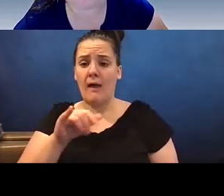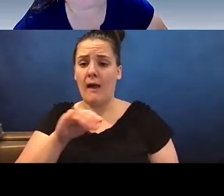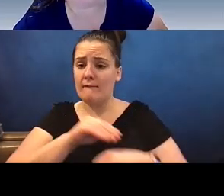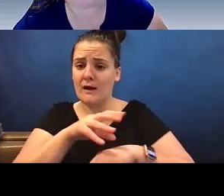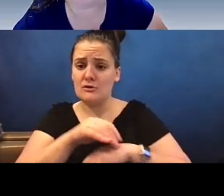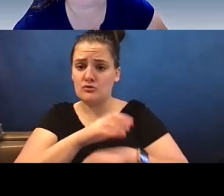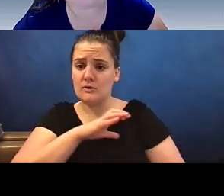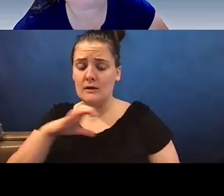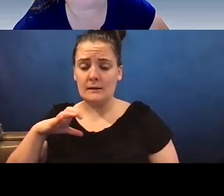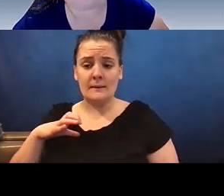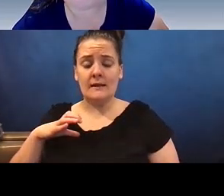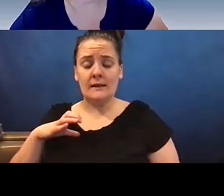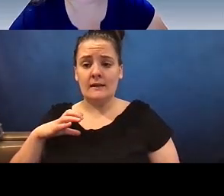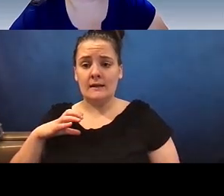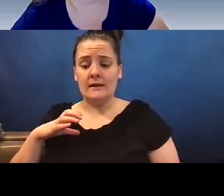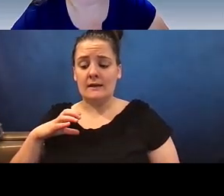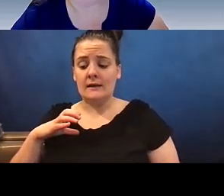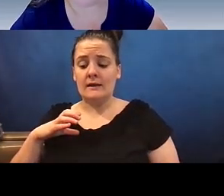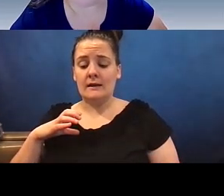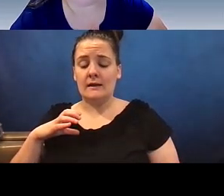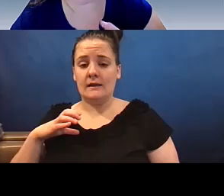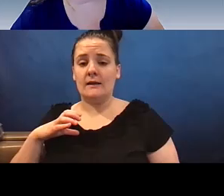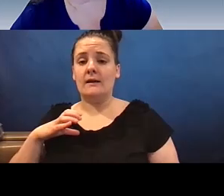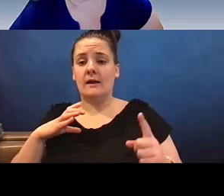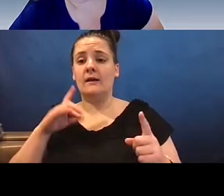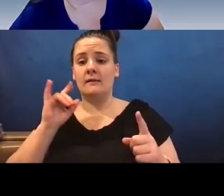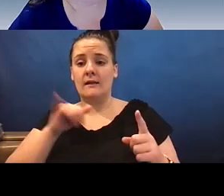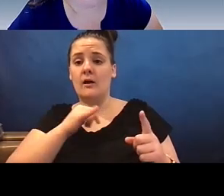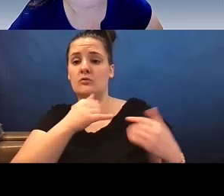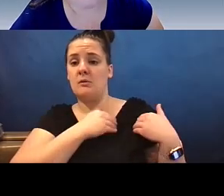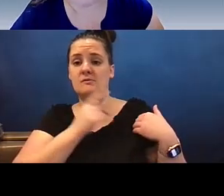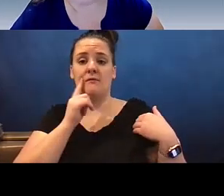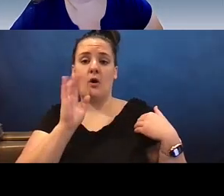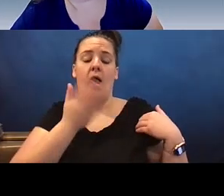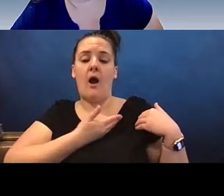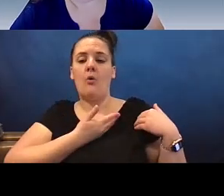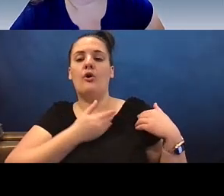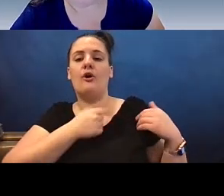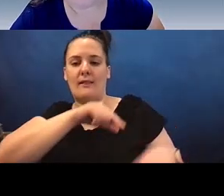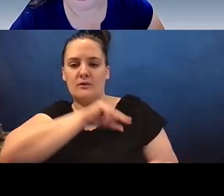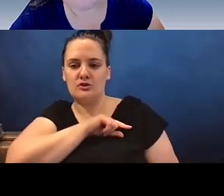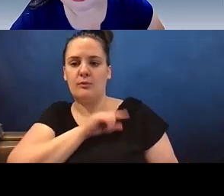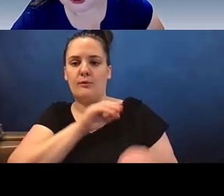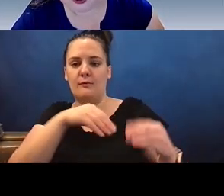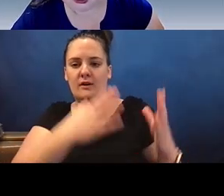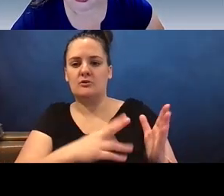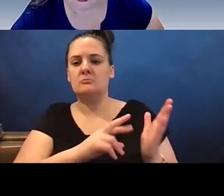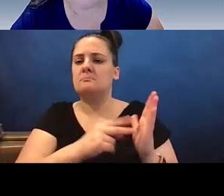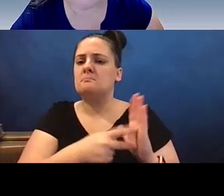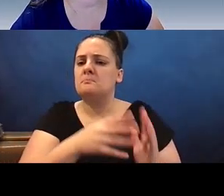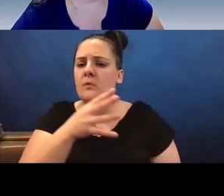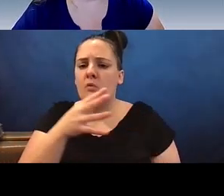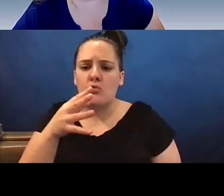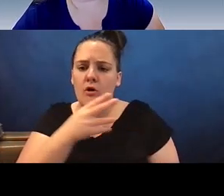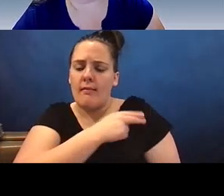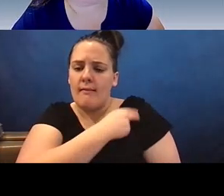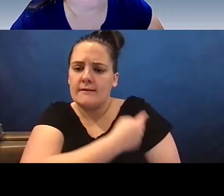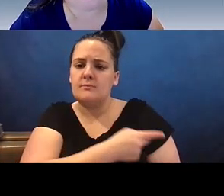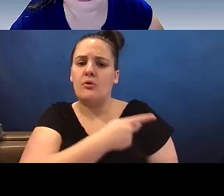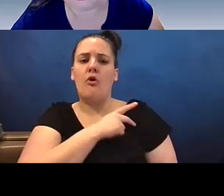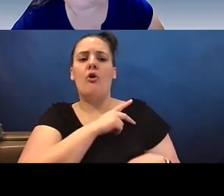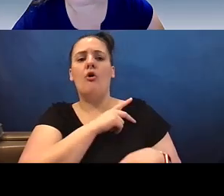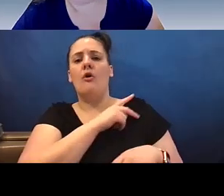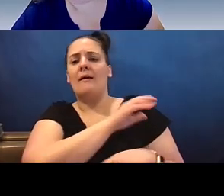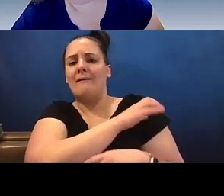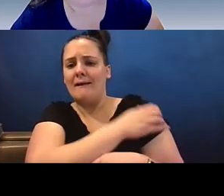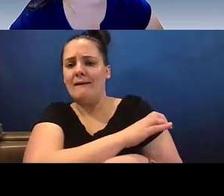made up a lot of our eligible providers. So rural hospitals, community health centers, federally qualified health centers, rural